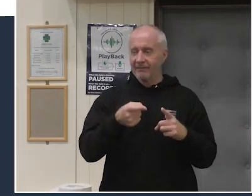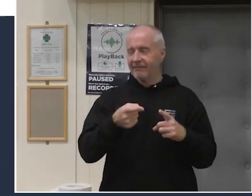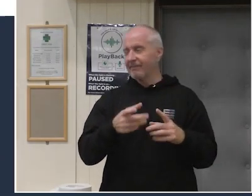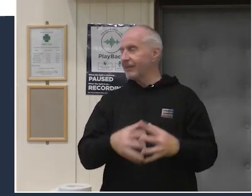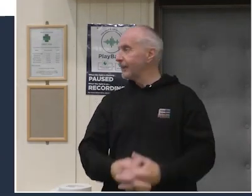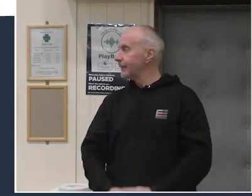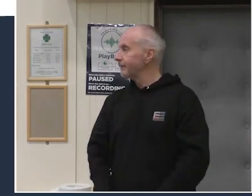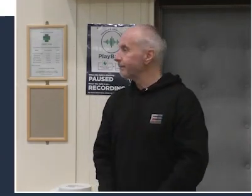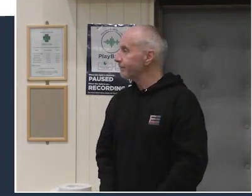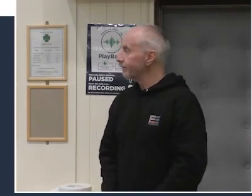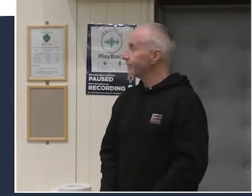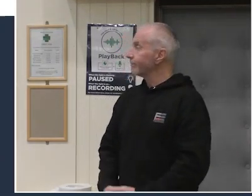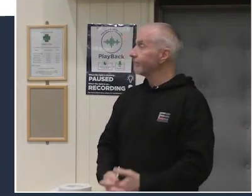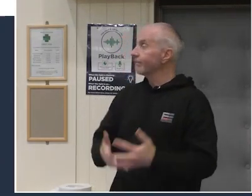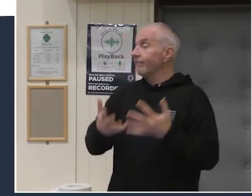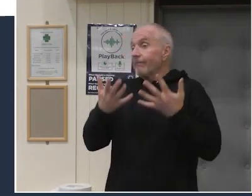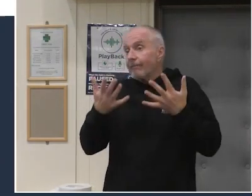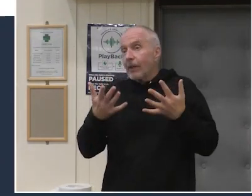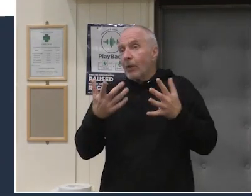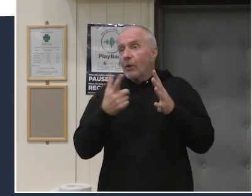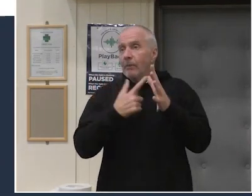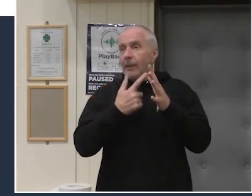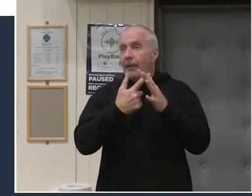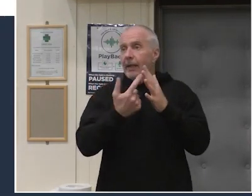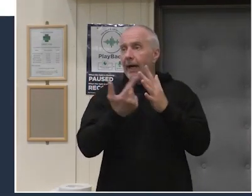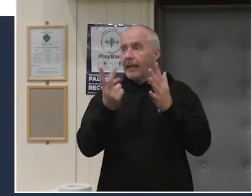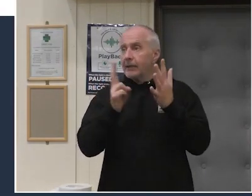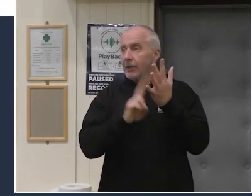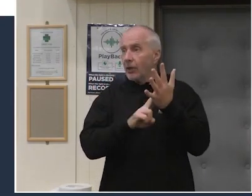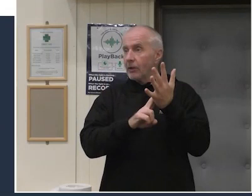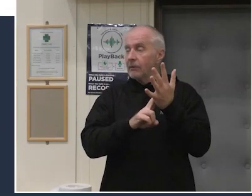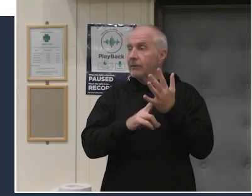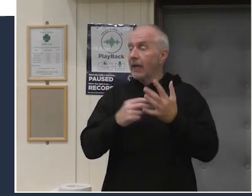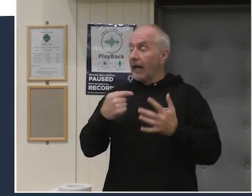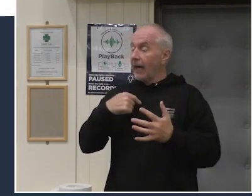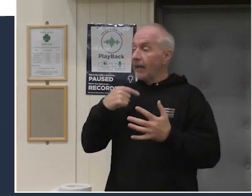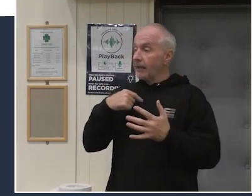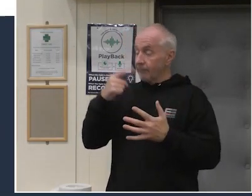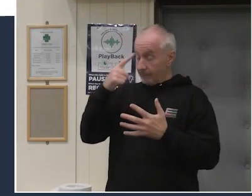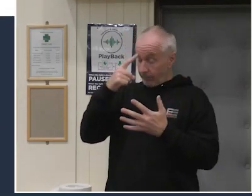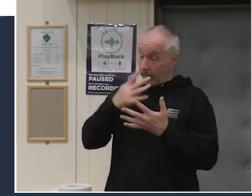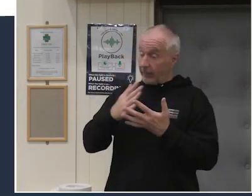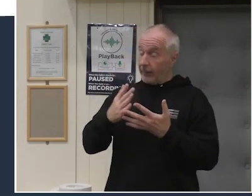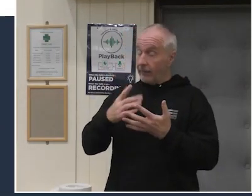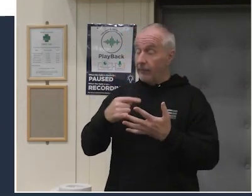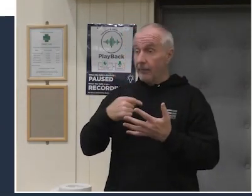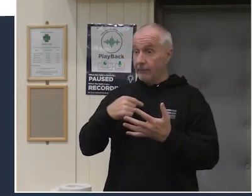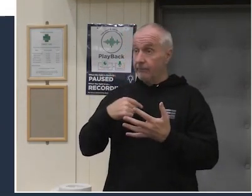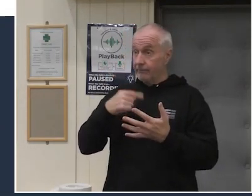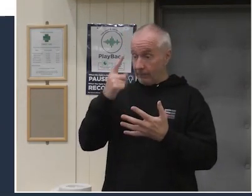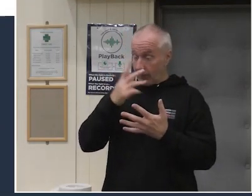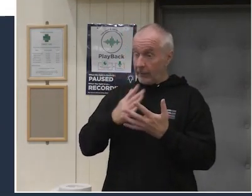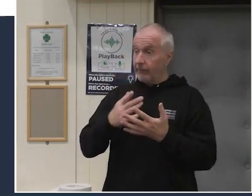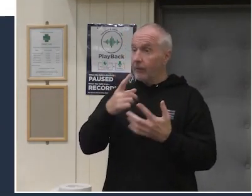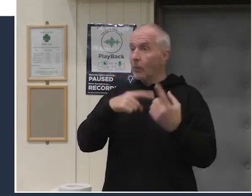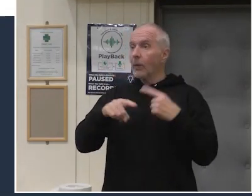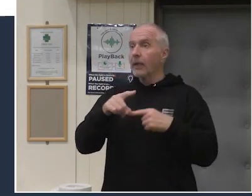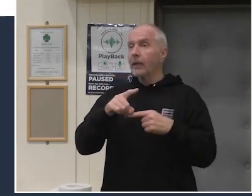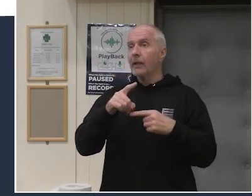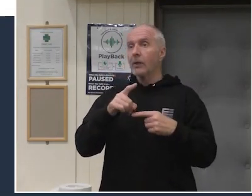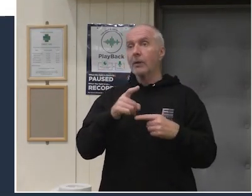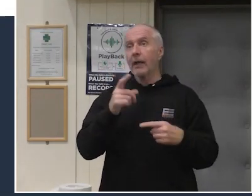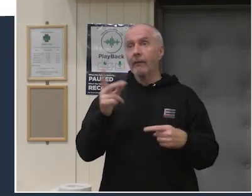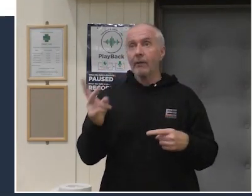But it could be axions, and I'm of a firm believer that we actually could have